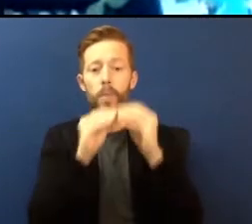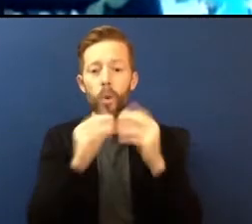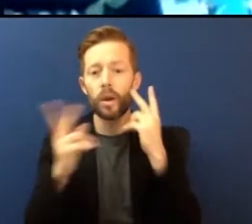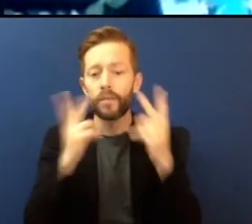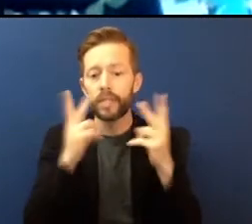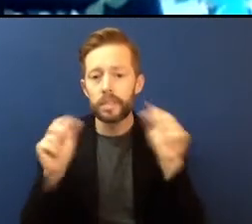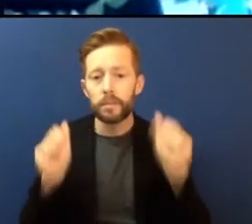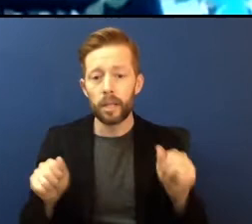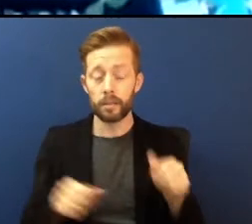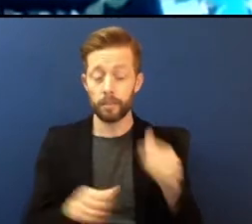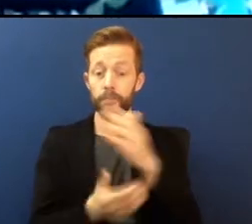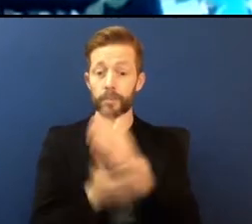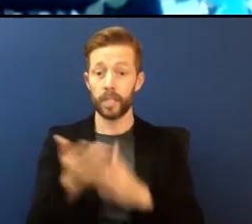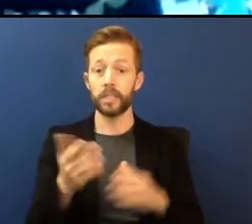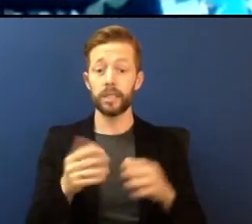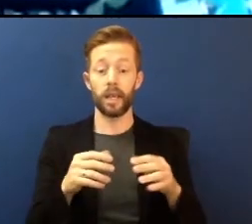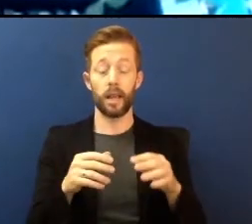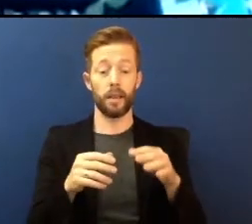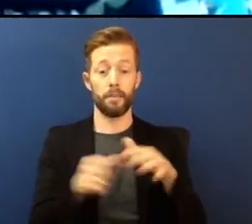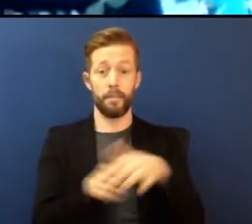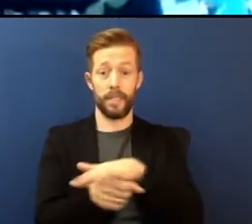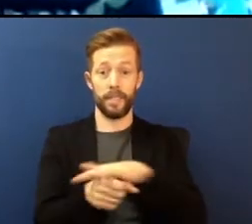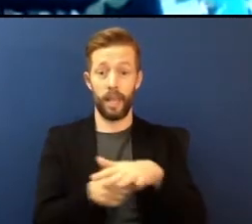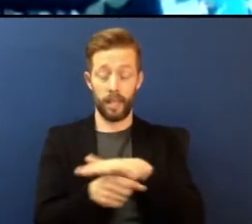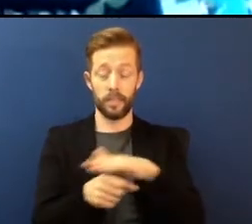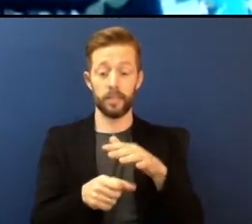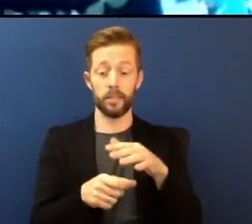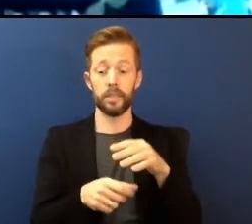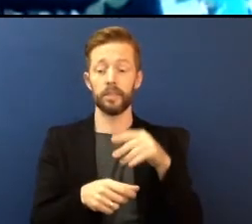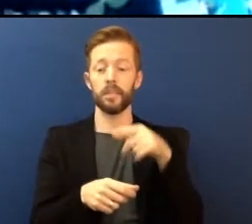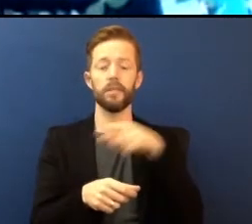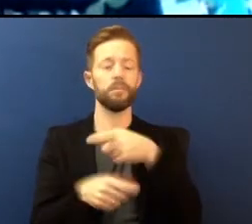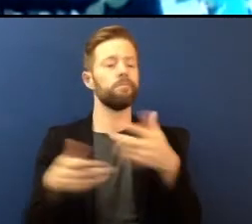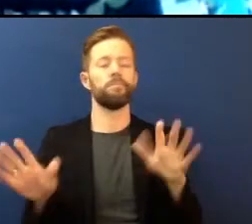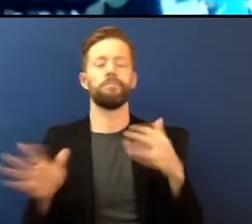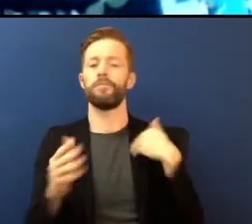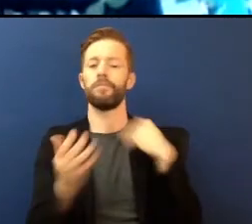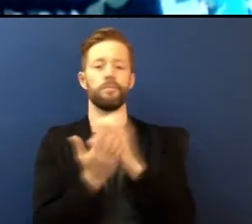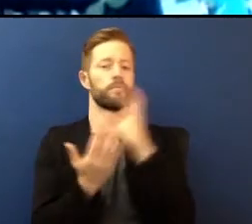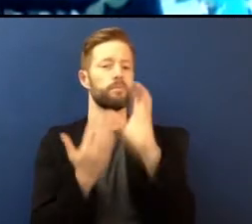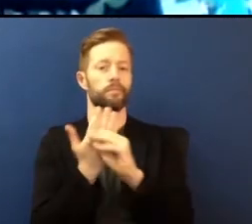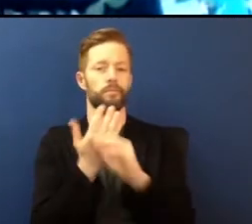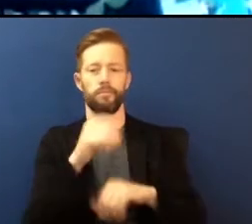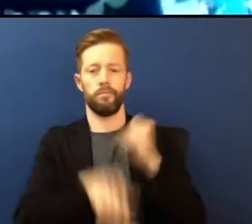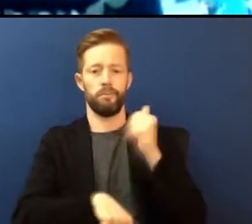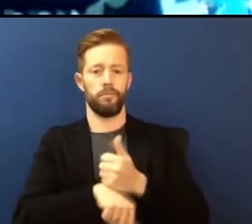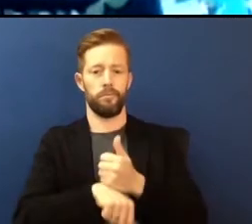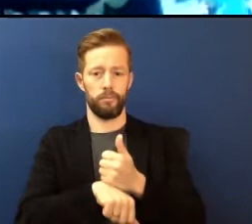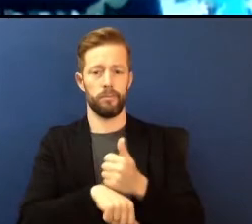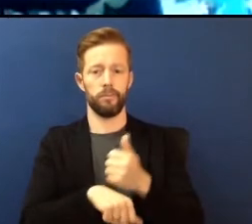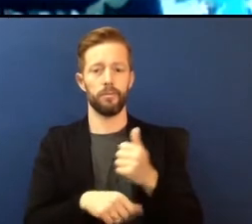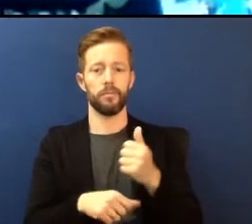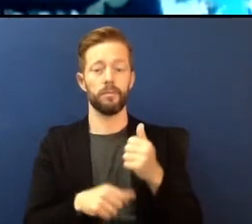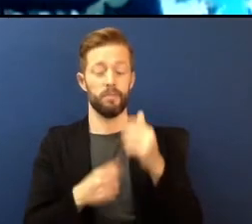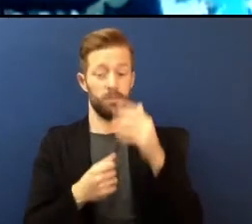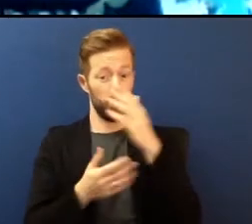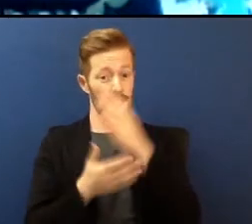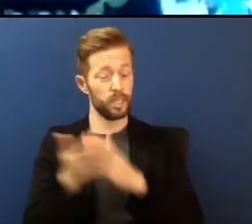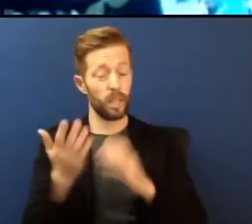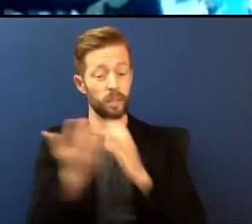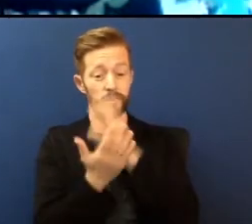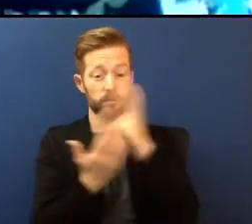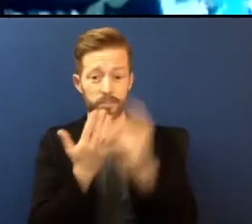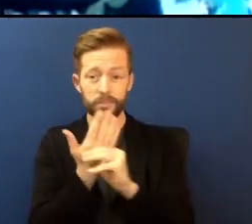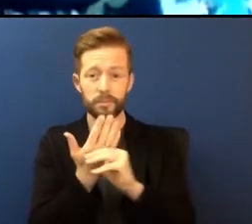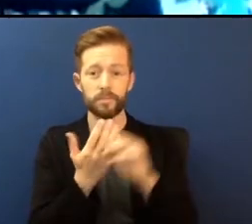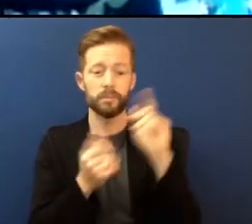visible. And we have some of our sites that we're working in, they already have existing curricula, some of which are curricula that you